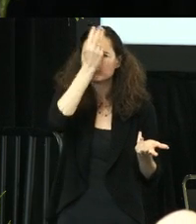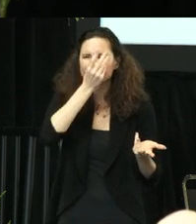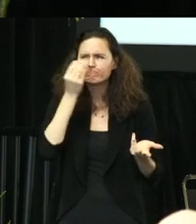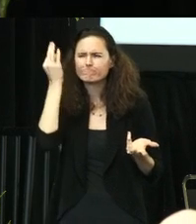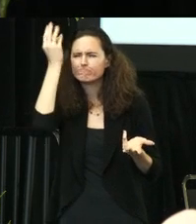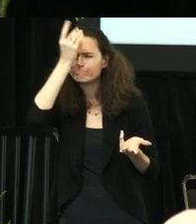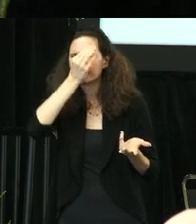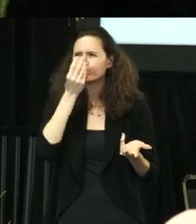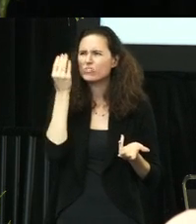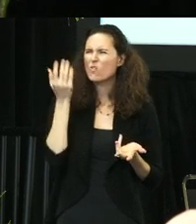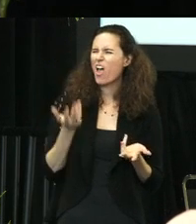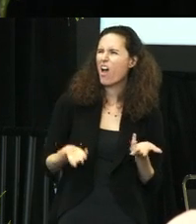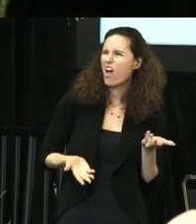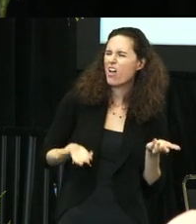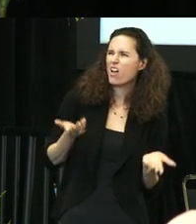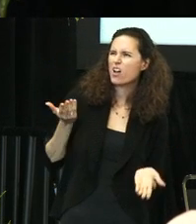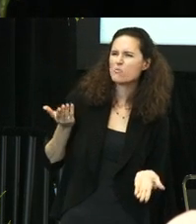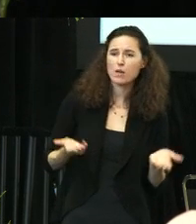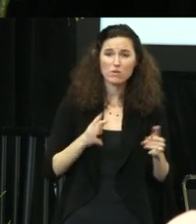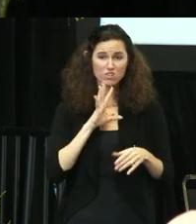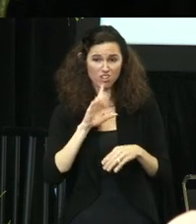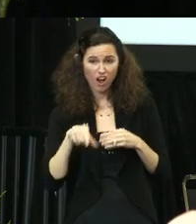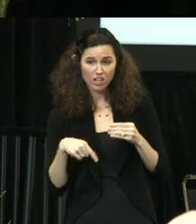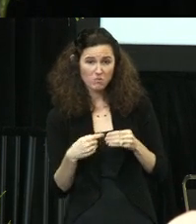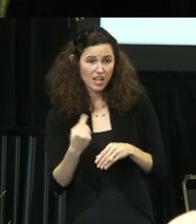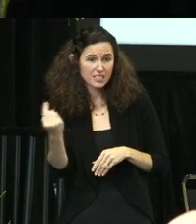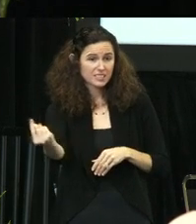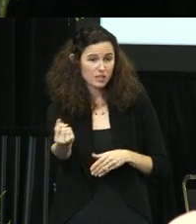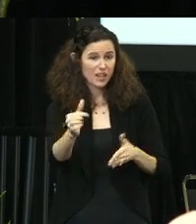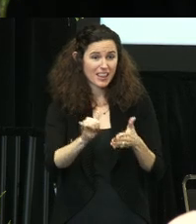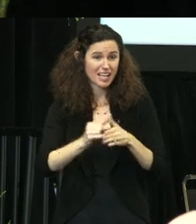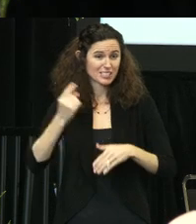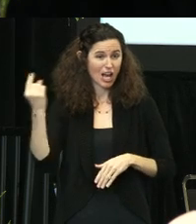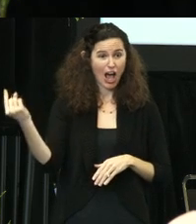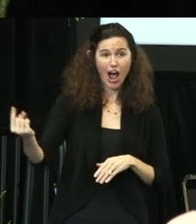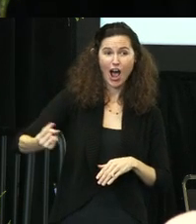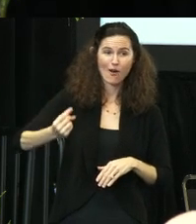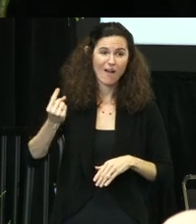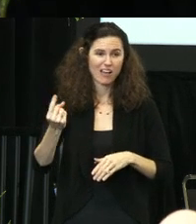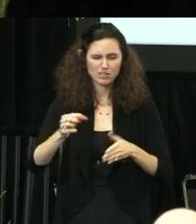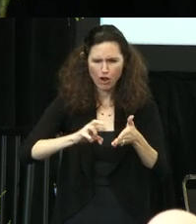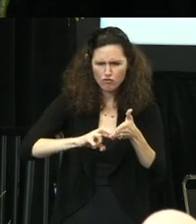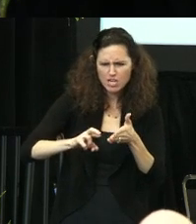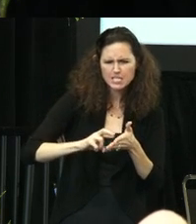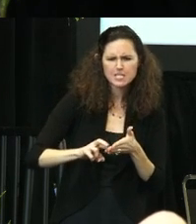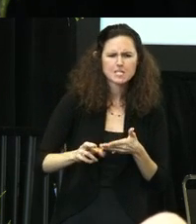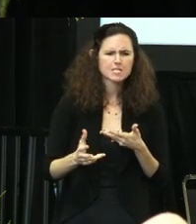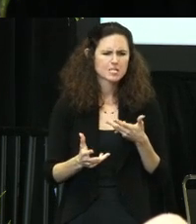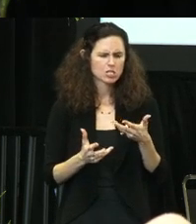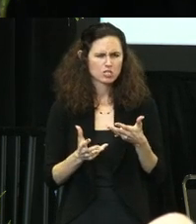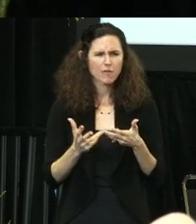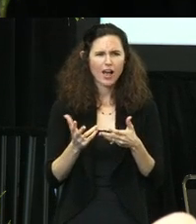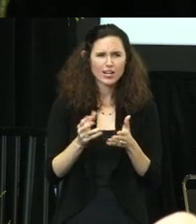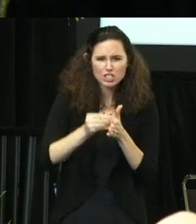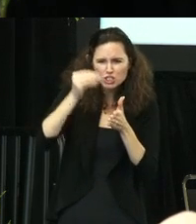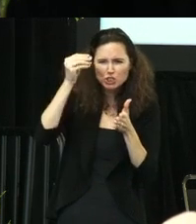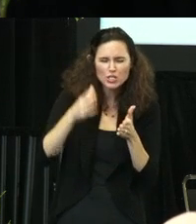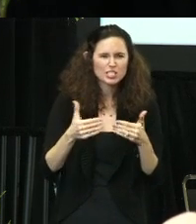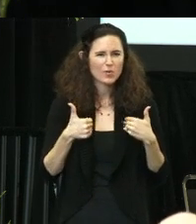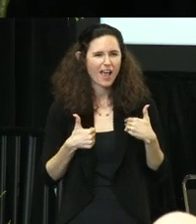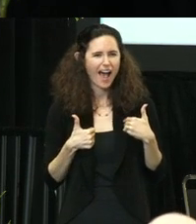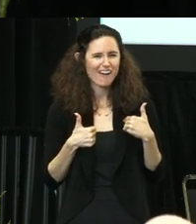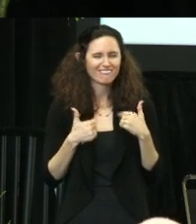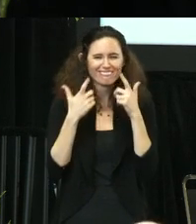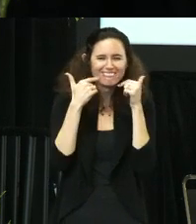a few titles. We thought maybe if we talk about something that's always at the forefront of research, about like what kind of students we all have as